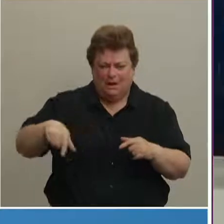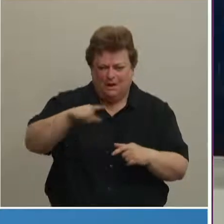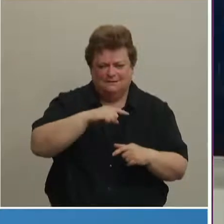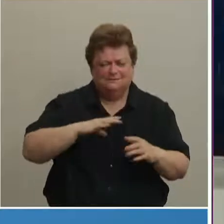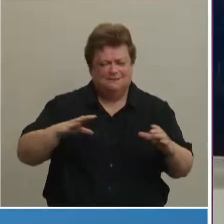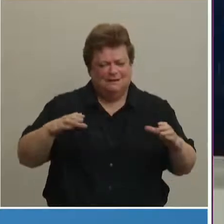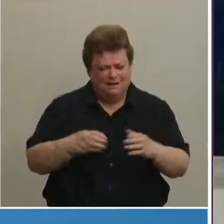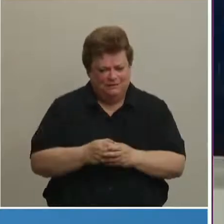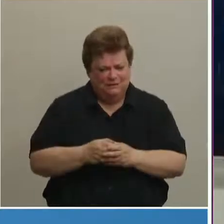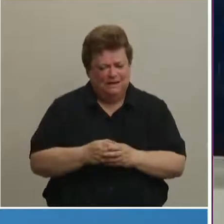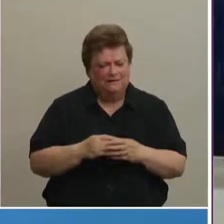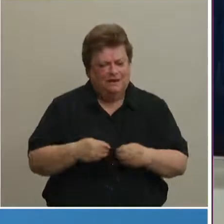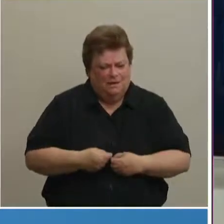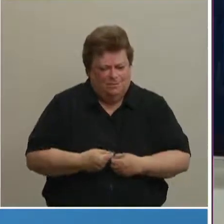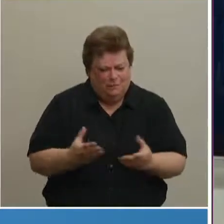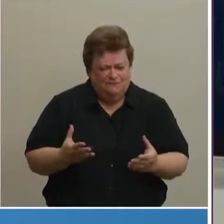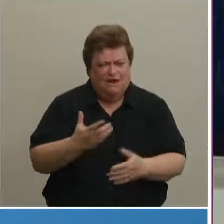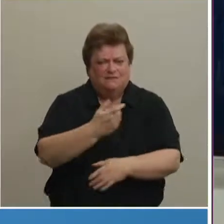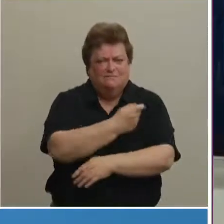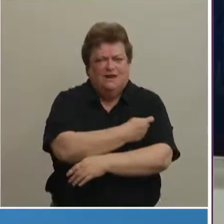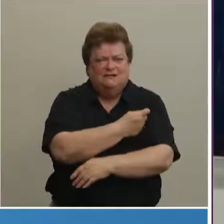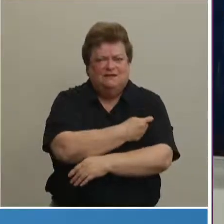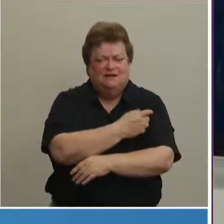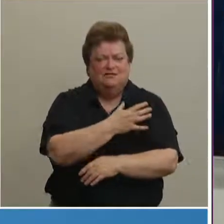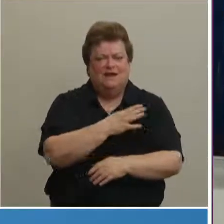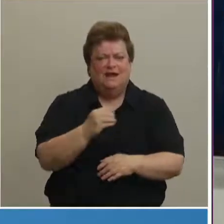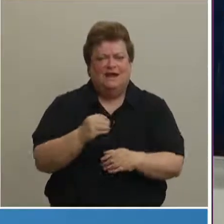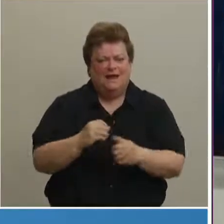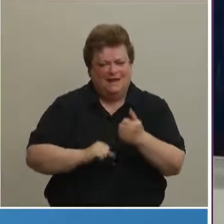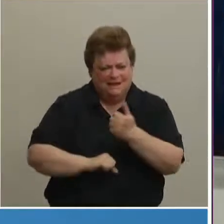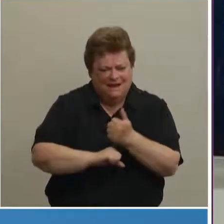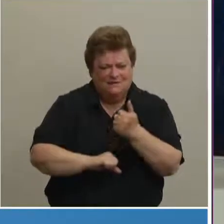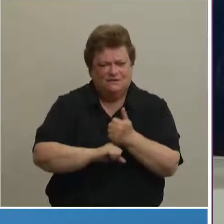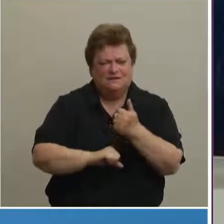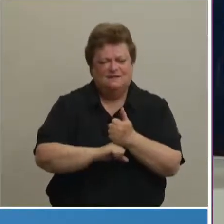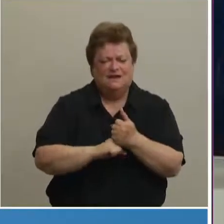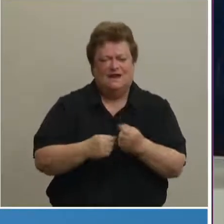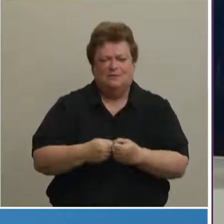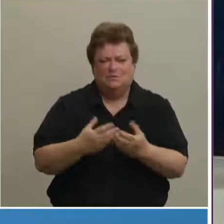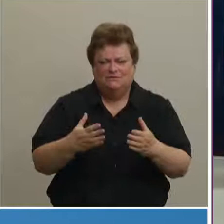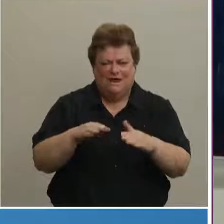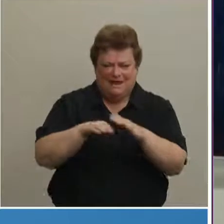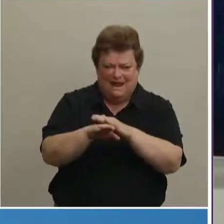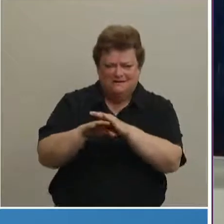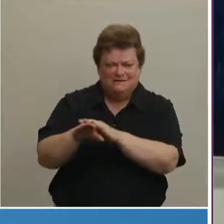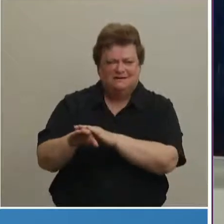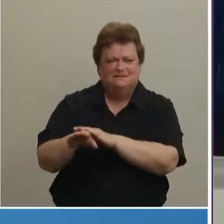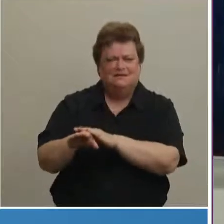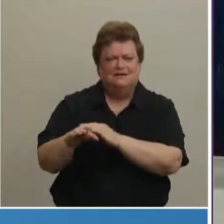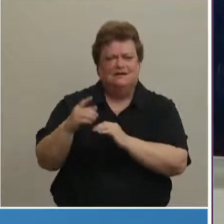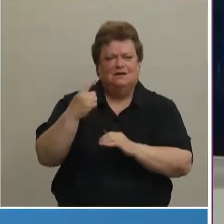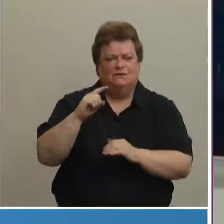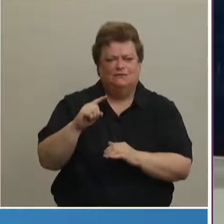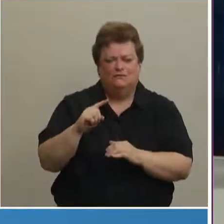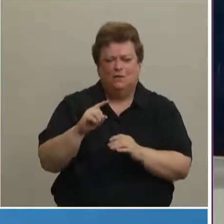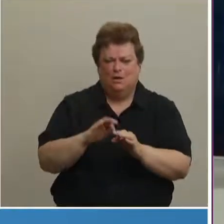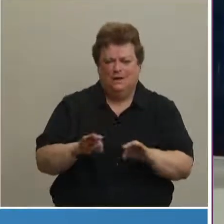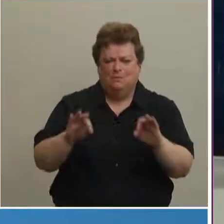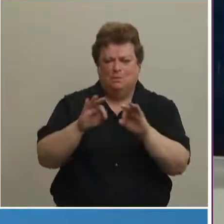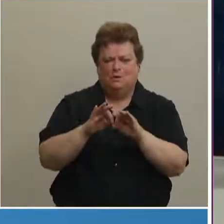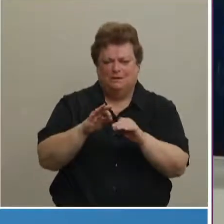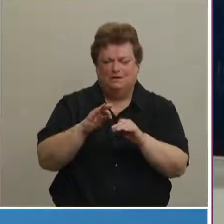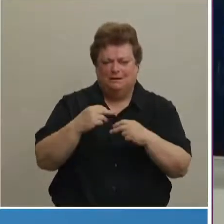to provide vaccinations and to provide advocacy and to provide access for pertinent health